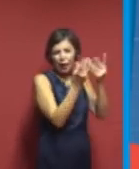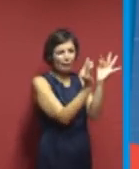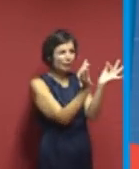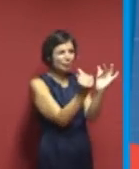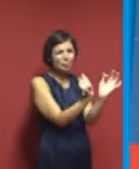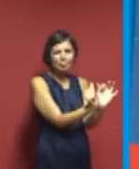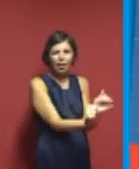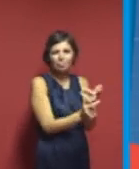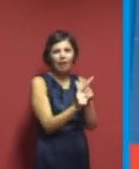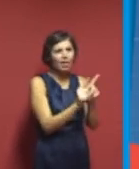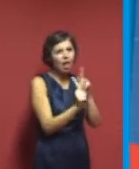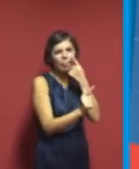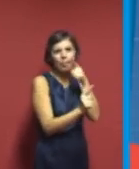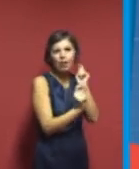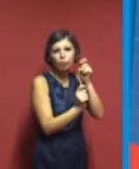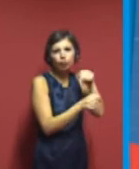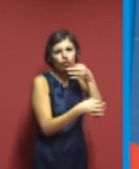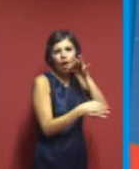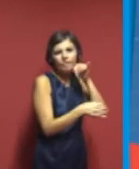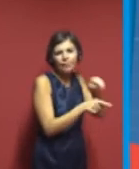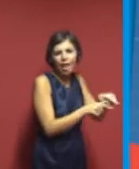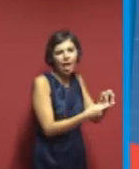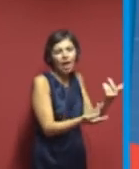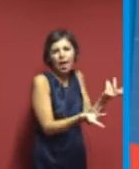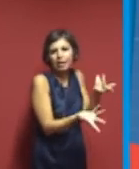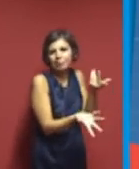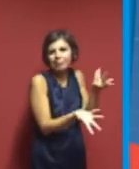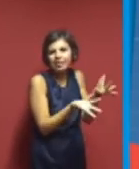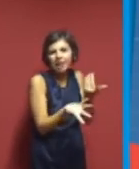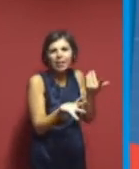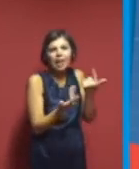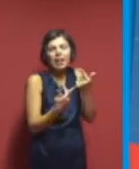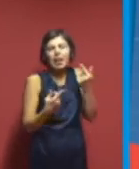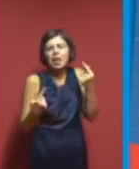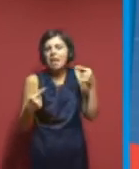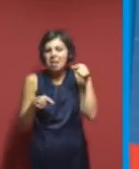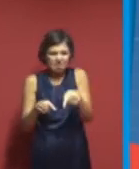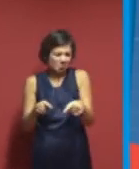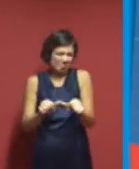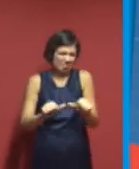cardboard. Everything's portable, and yet, nevertheless, there he is, foaming his coffee.